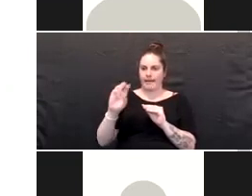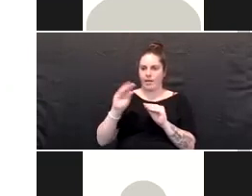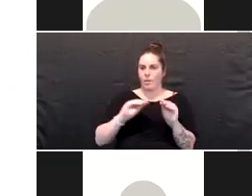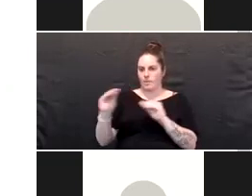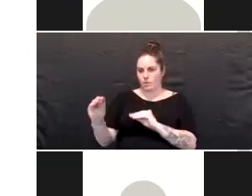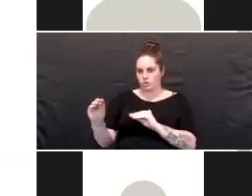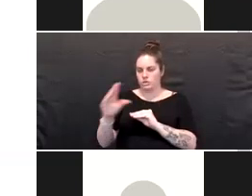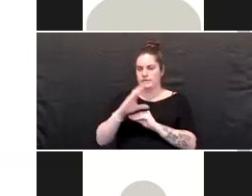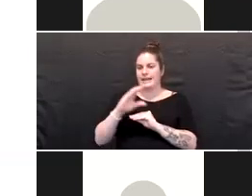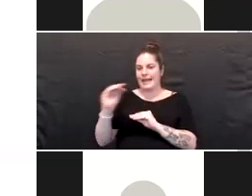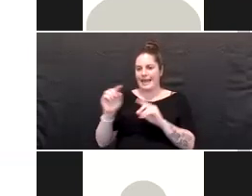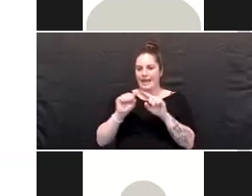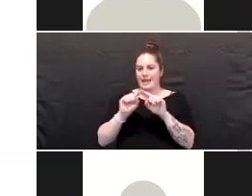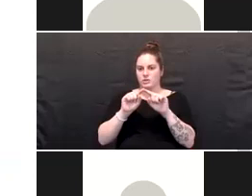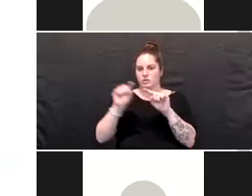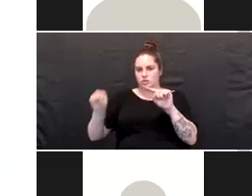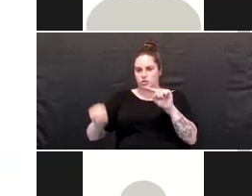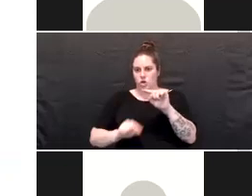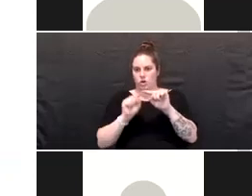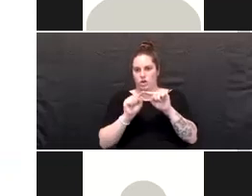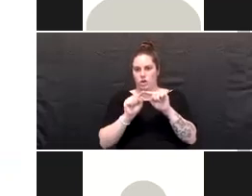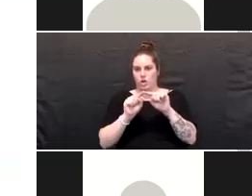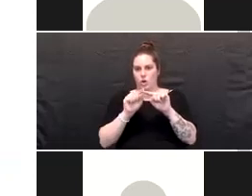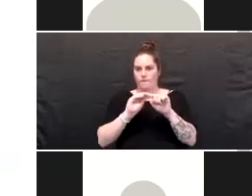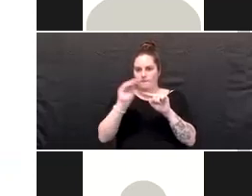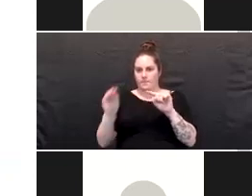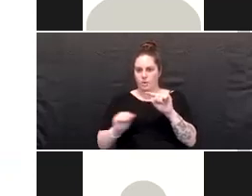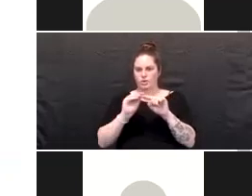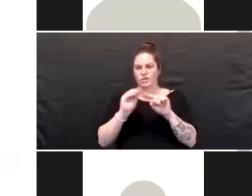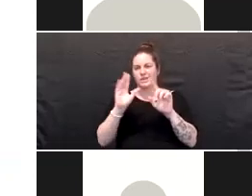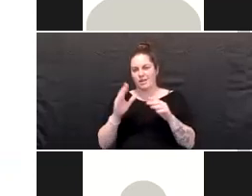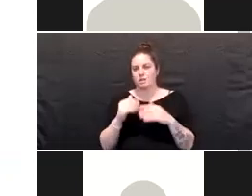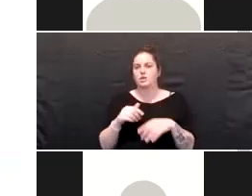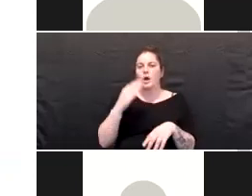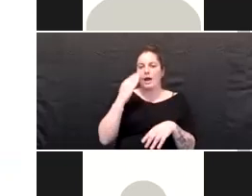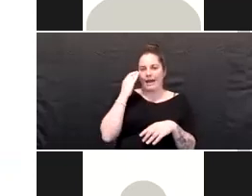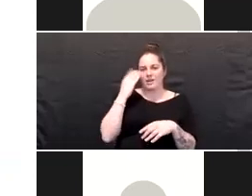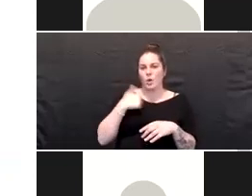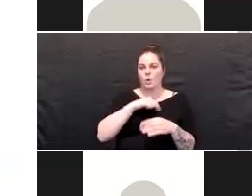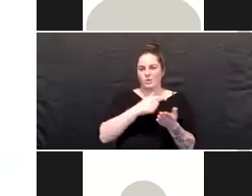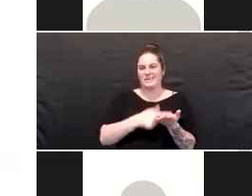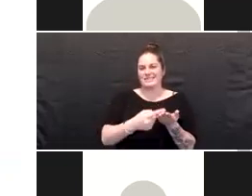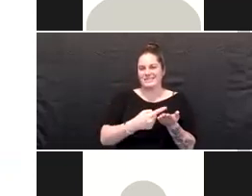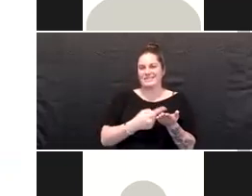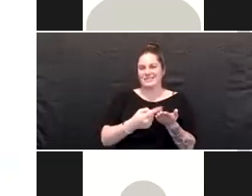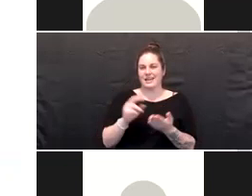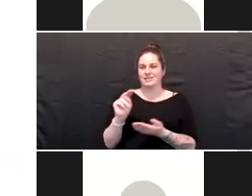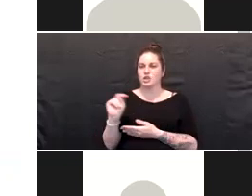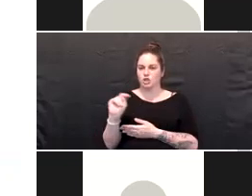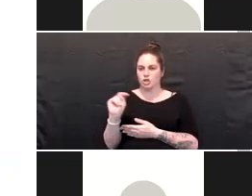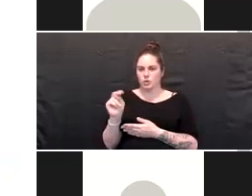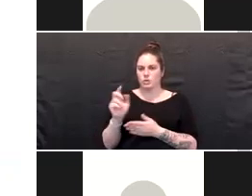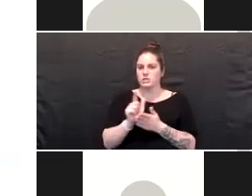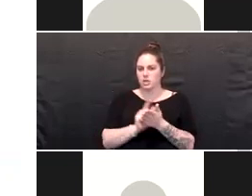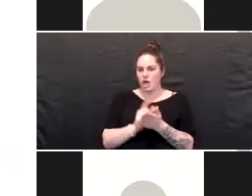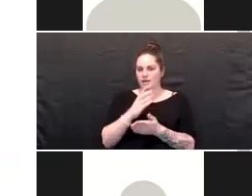to Newton's laws. I know that we covered Newton's laws and gravitation last week, but as